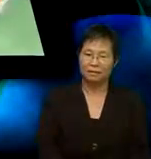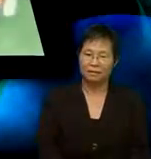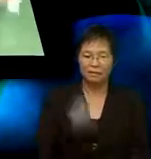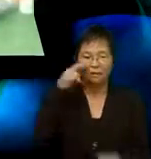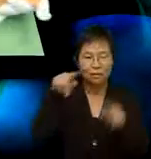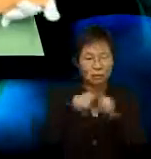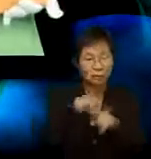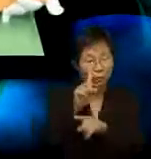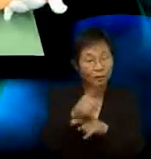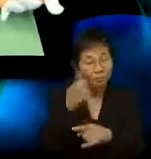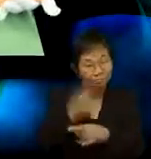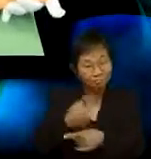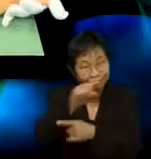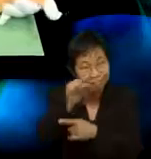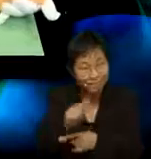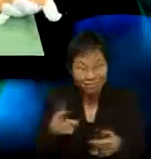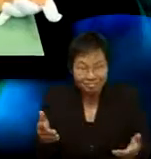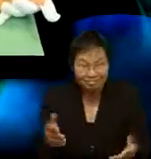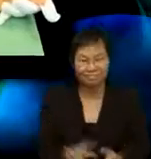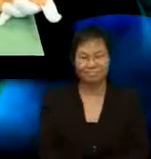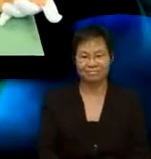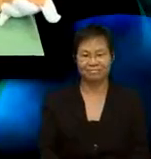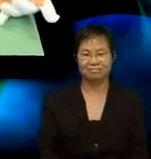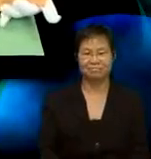Looks like one, isn't it?